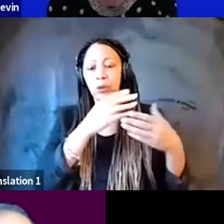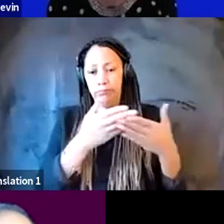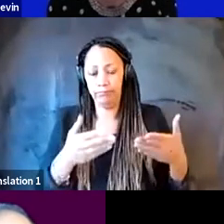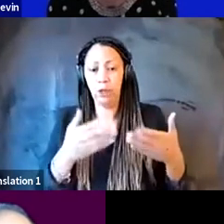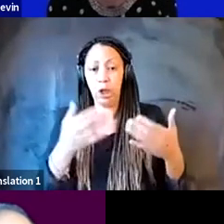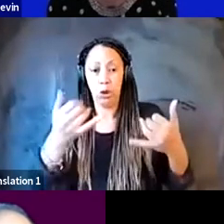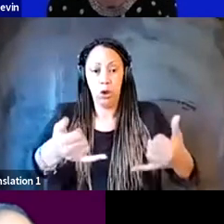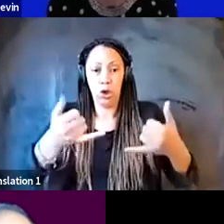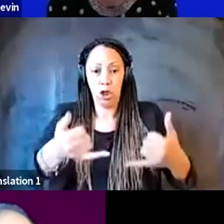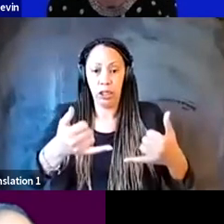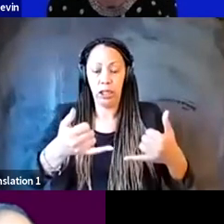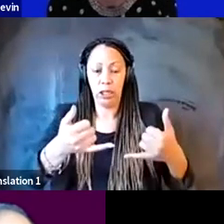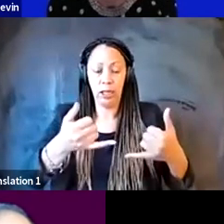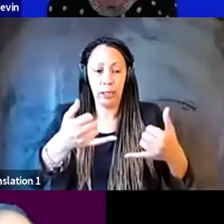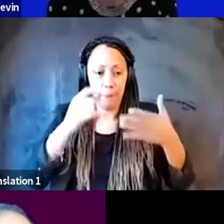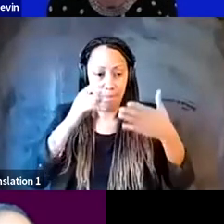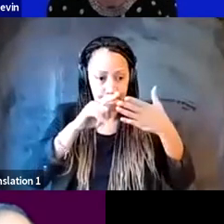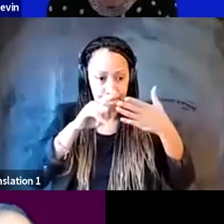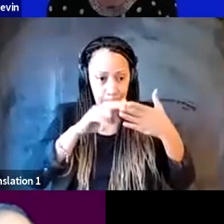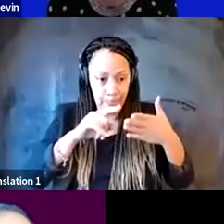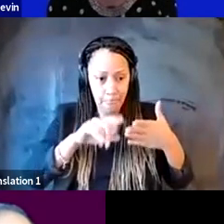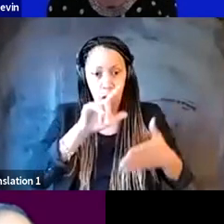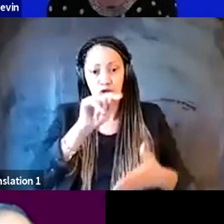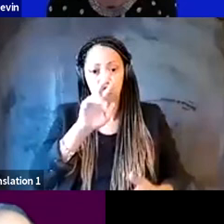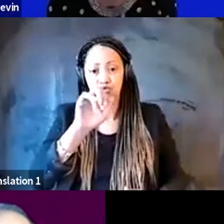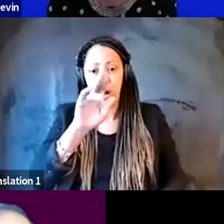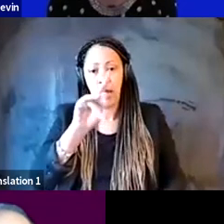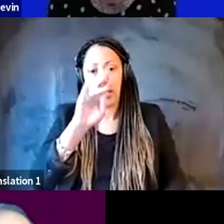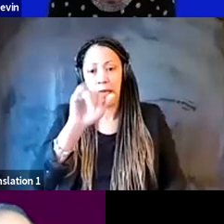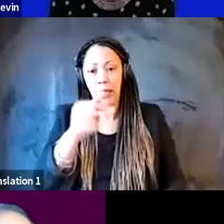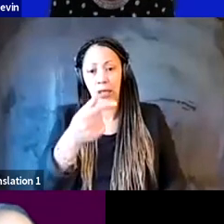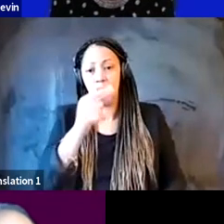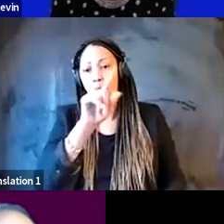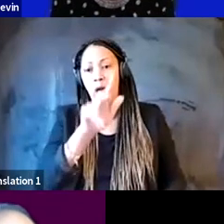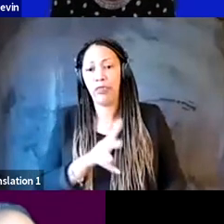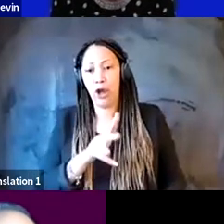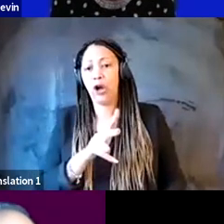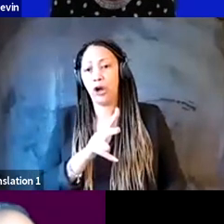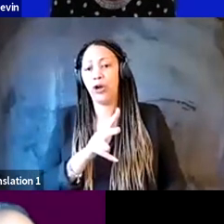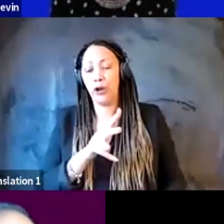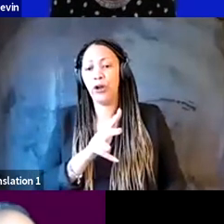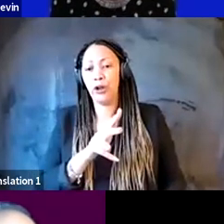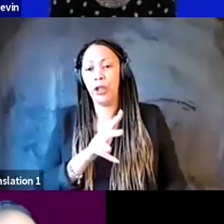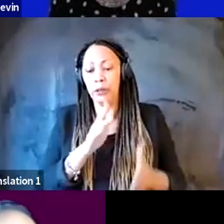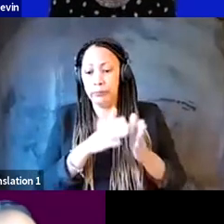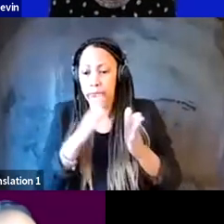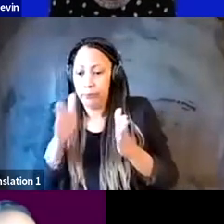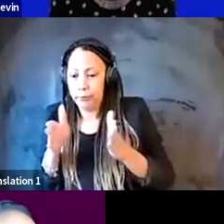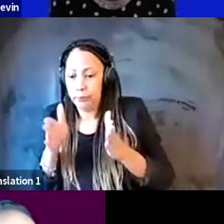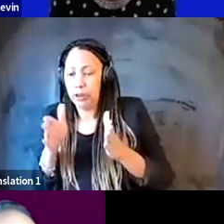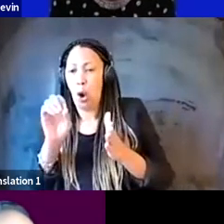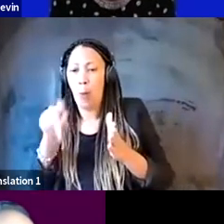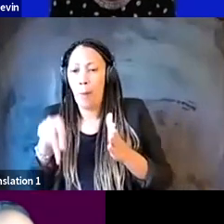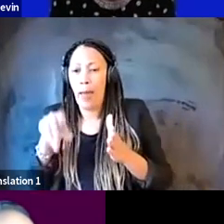currently tracking about one third window to two thirds opaque approximately, which is a very